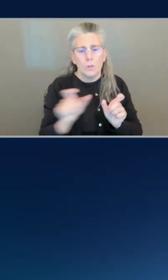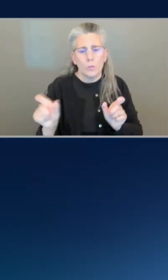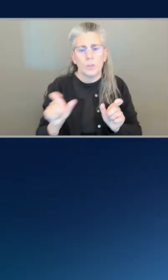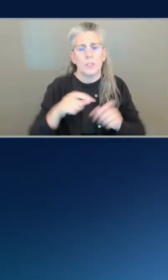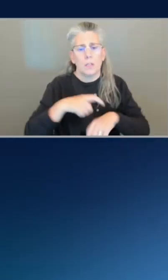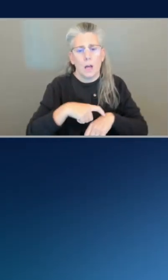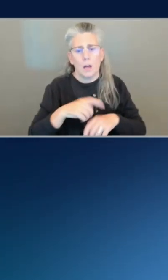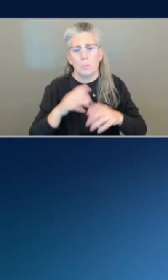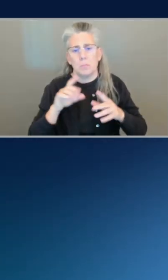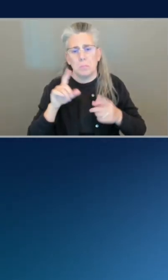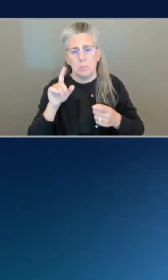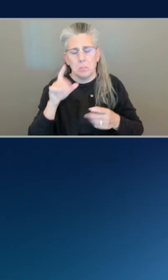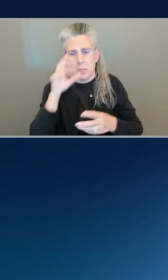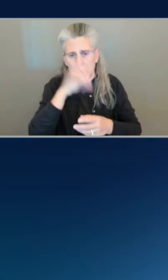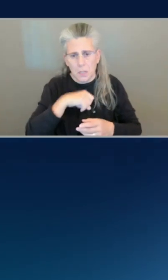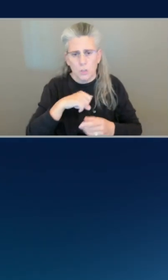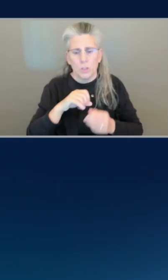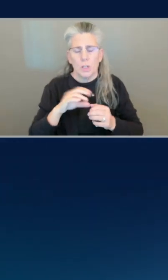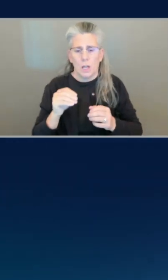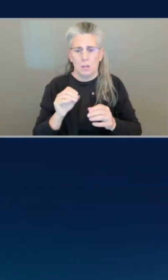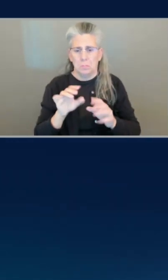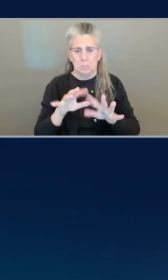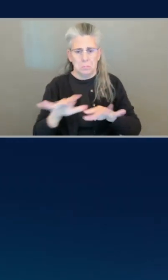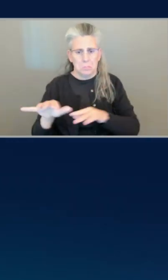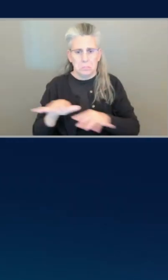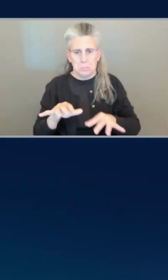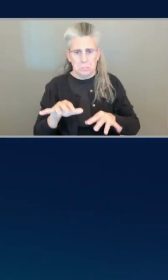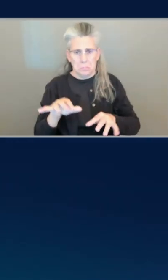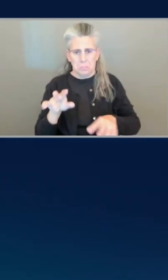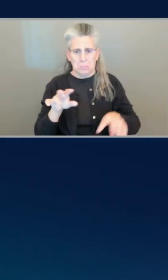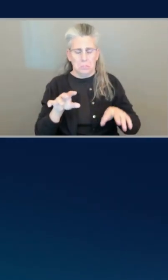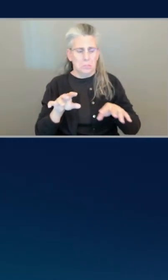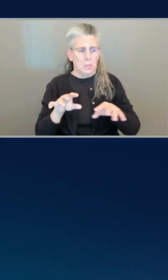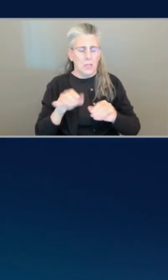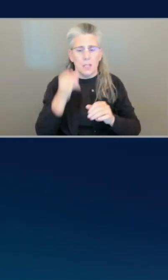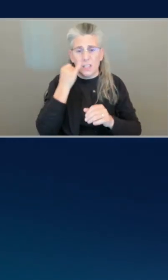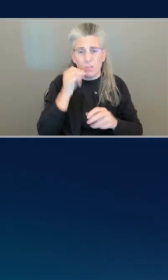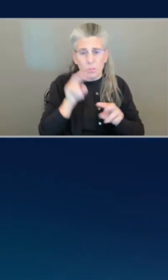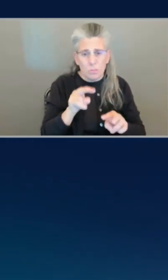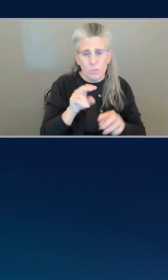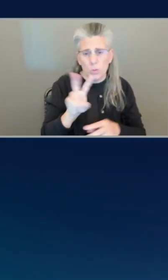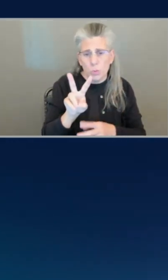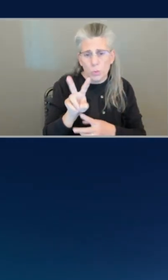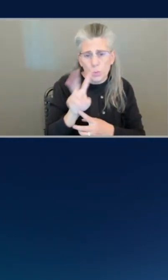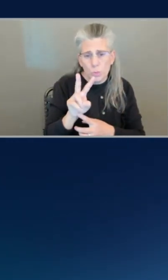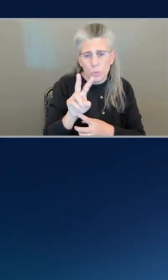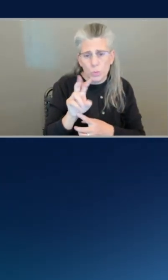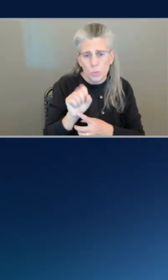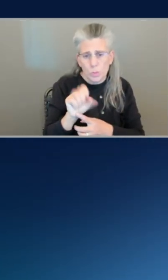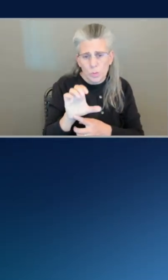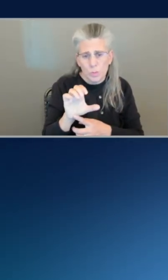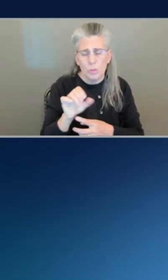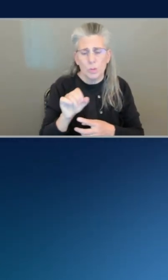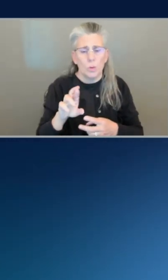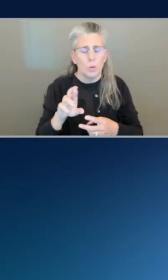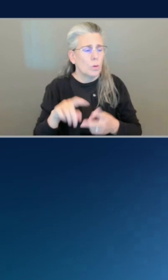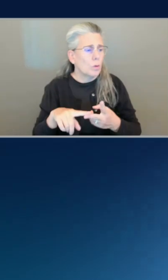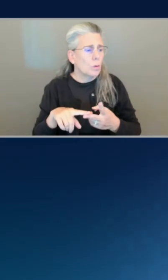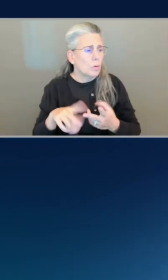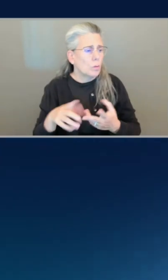this. Amazing, right? I mean, 20% means if you're looking at 2 seconds, you get almost like 40